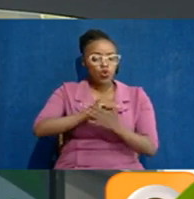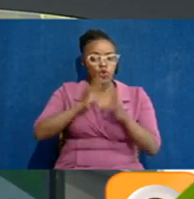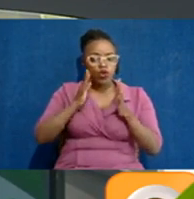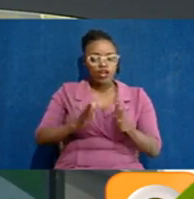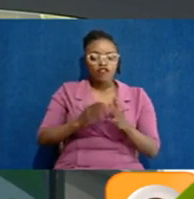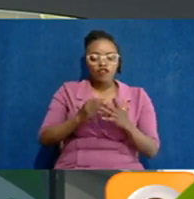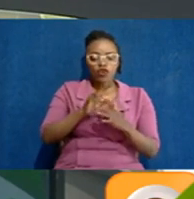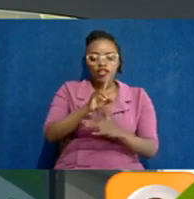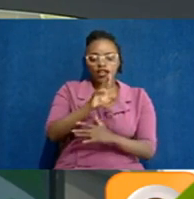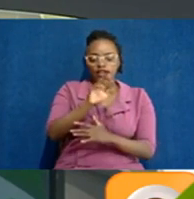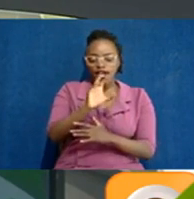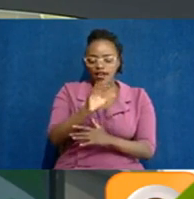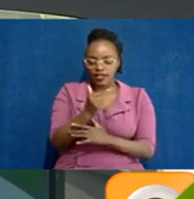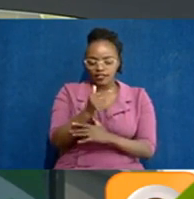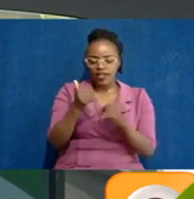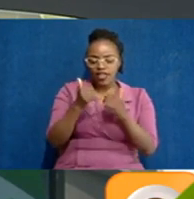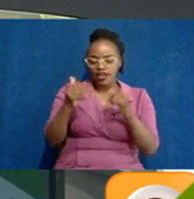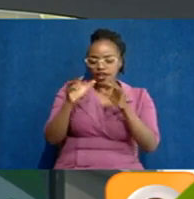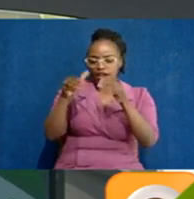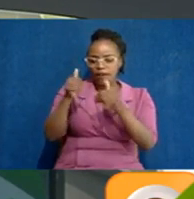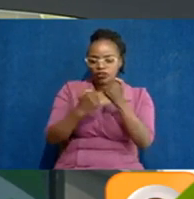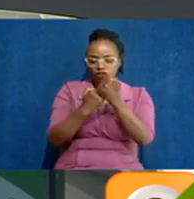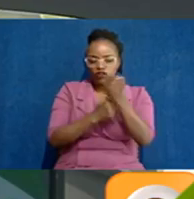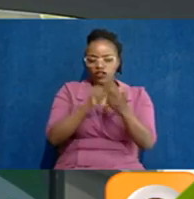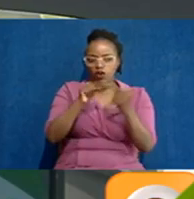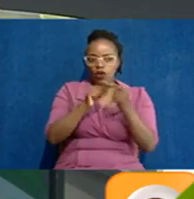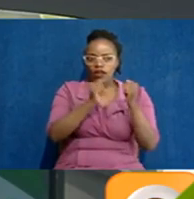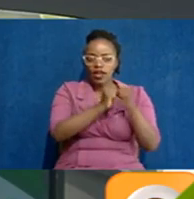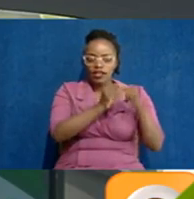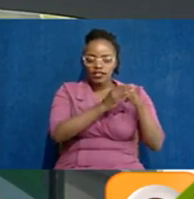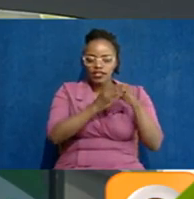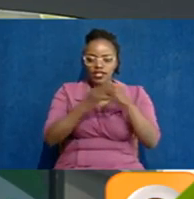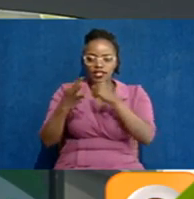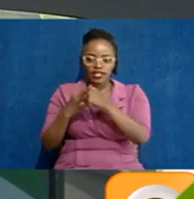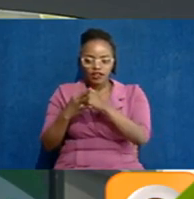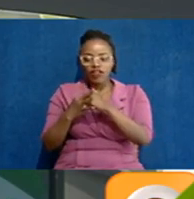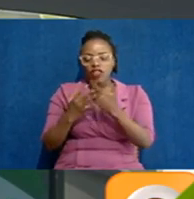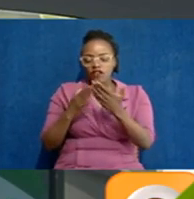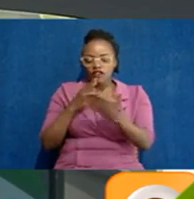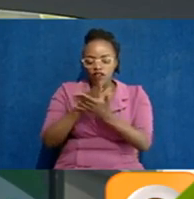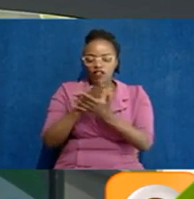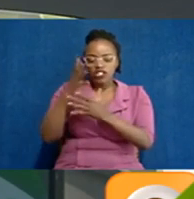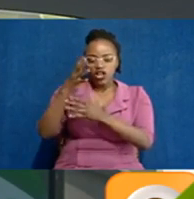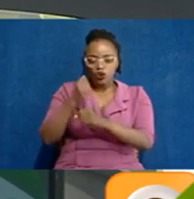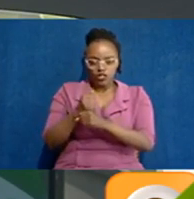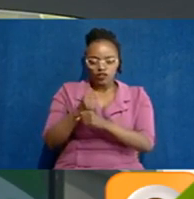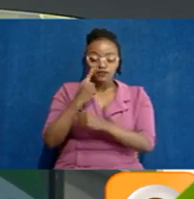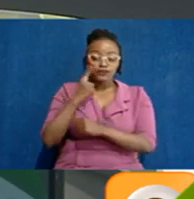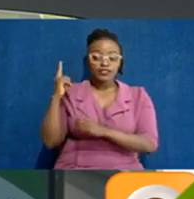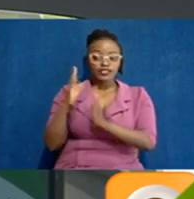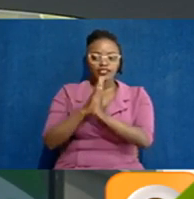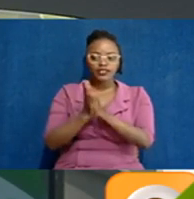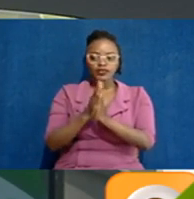the Directline company, which was founded in 1998 by its rightful shareholders. Stephen Latour